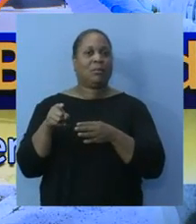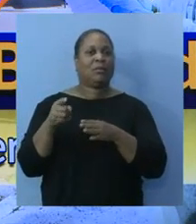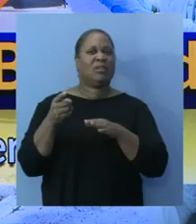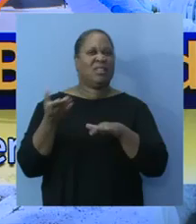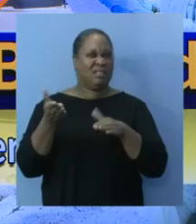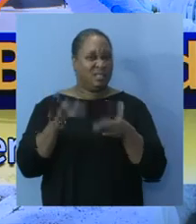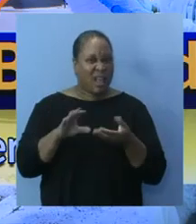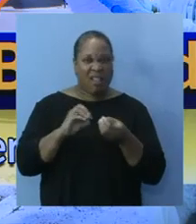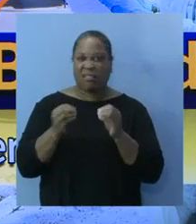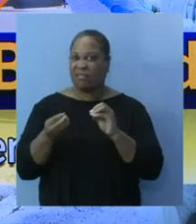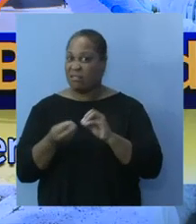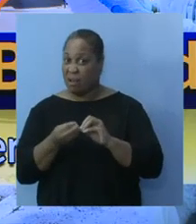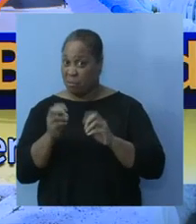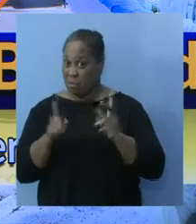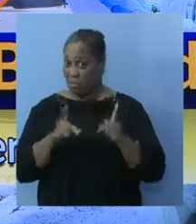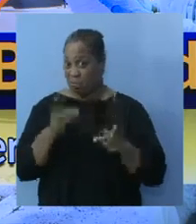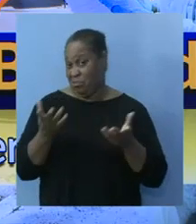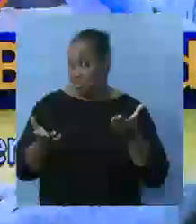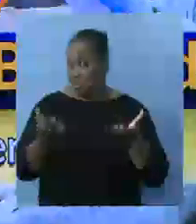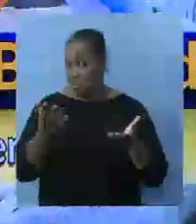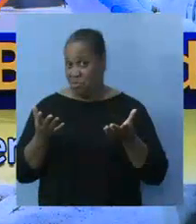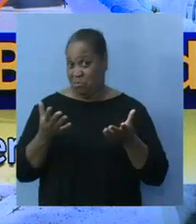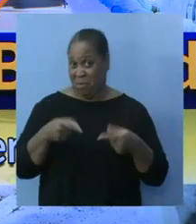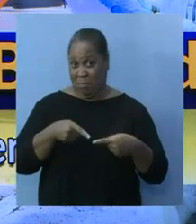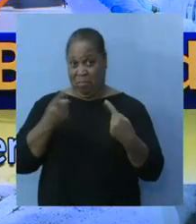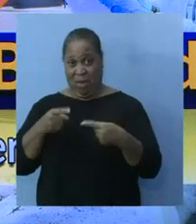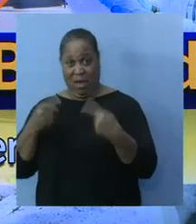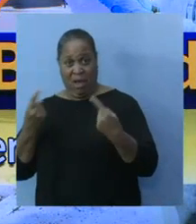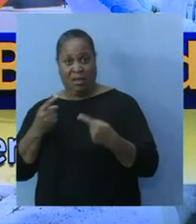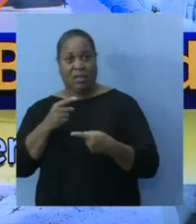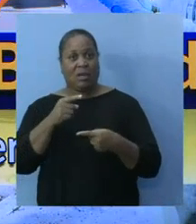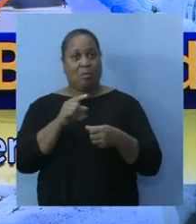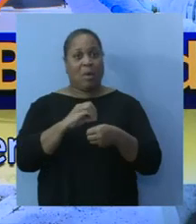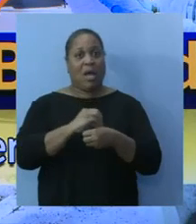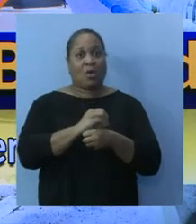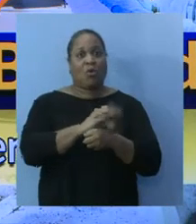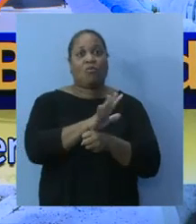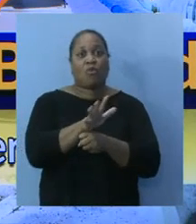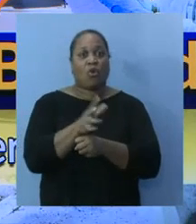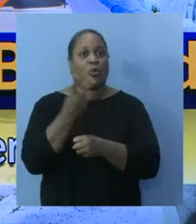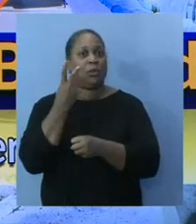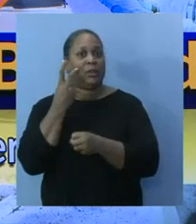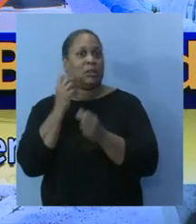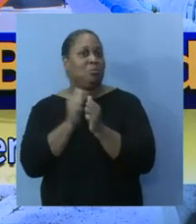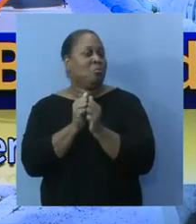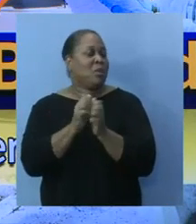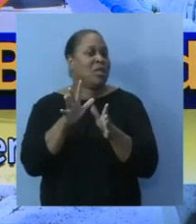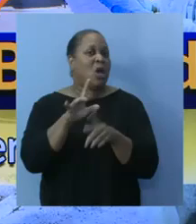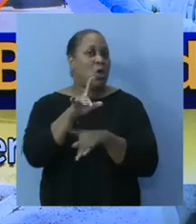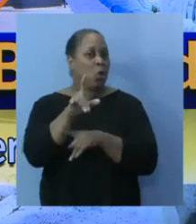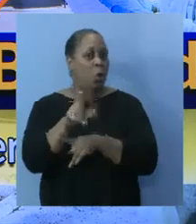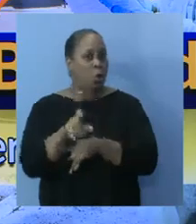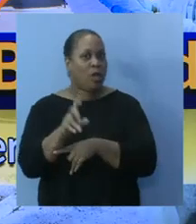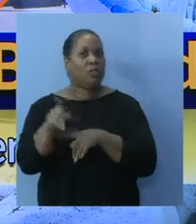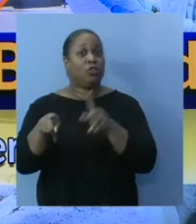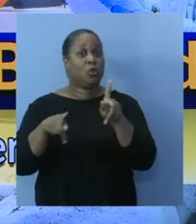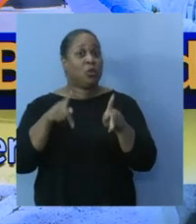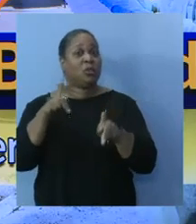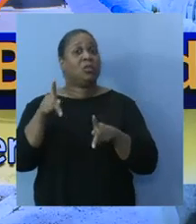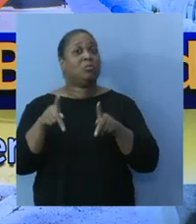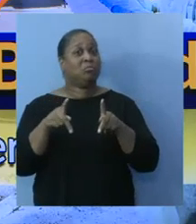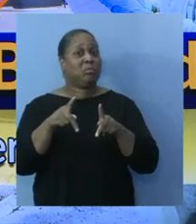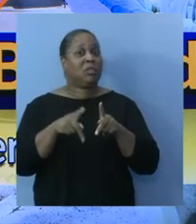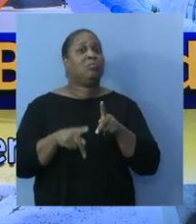in regards to the persons who are more likely to be impacted by the coronavirus, we see that without question, those persons are